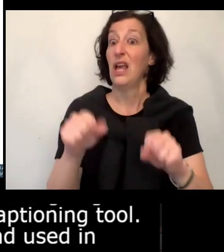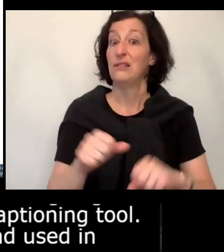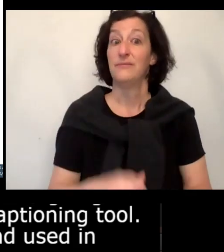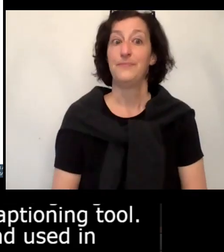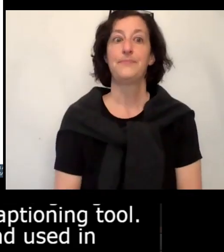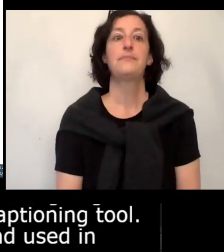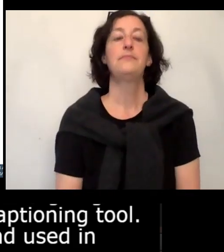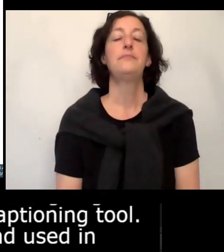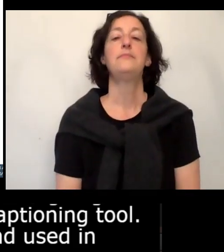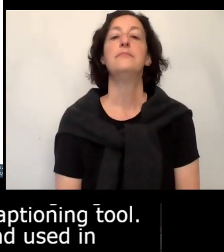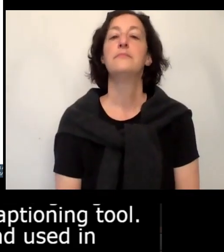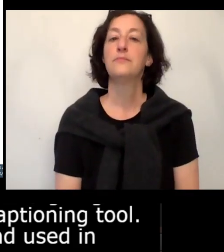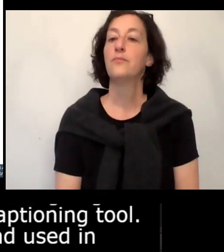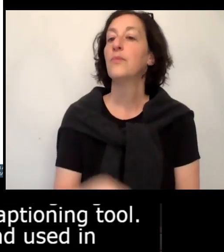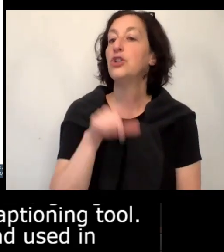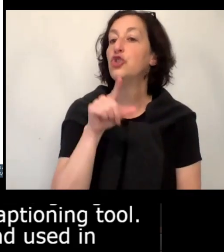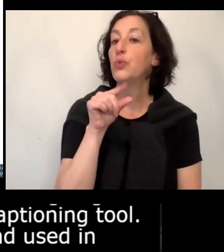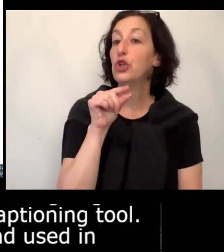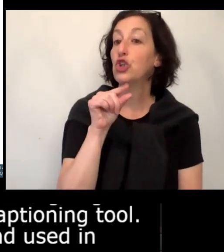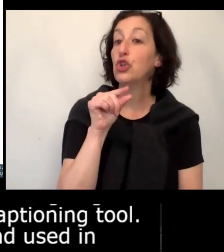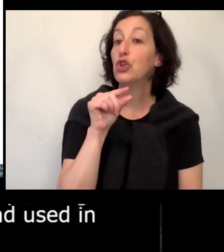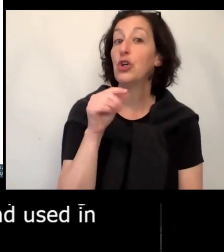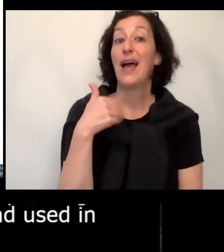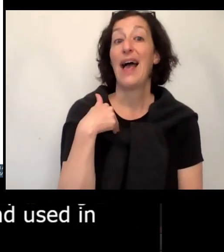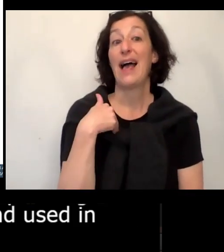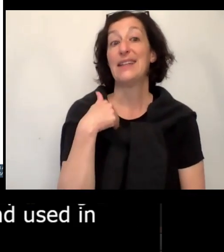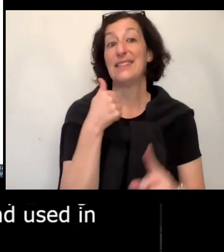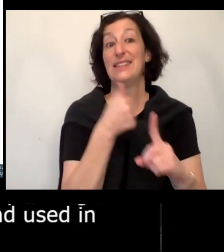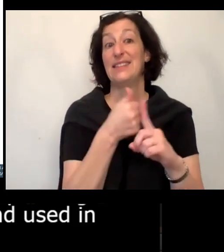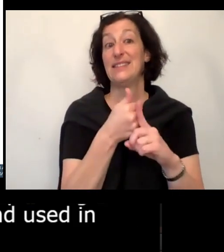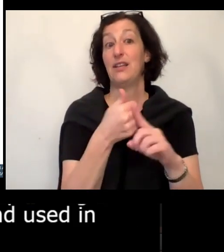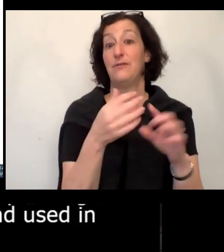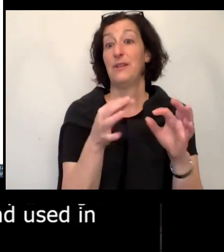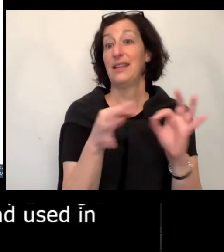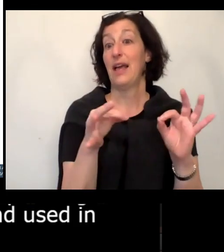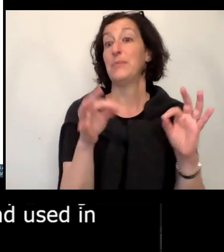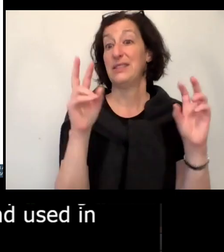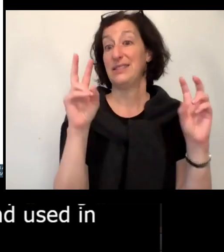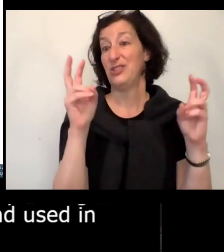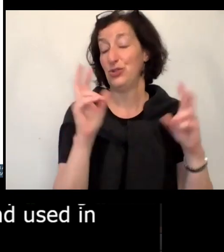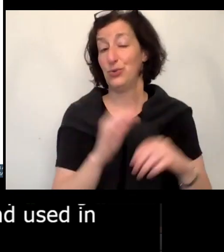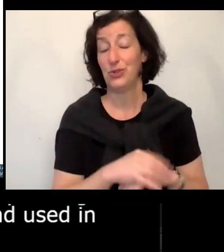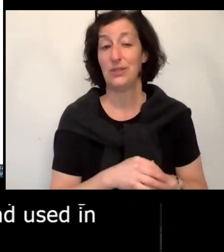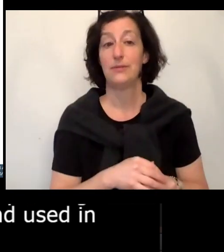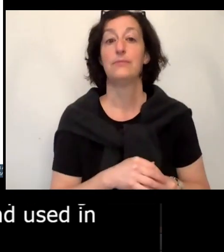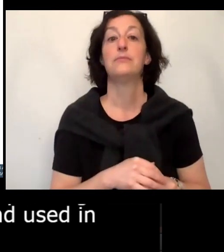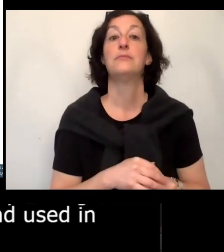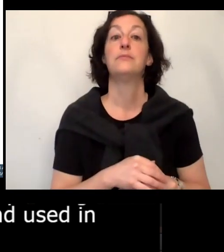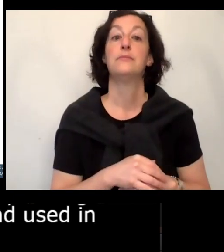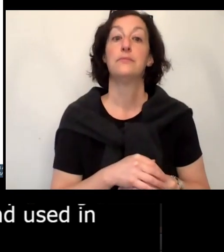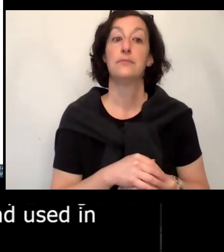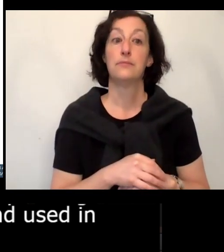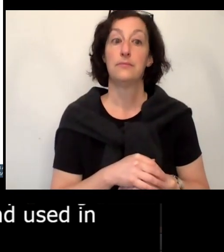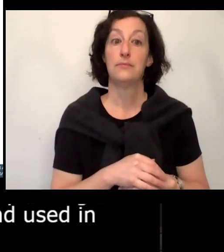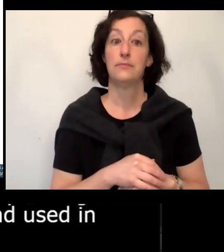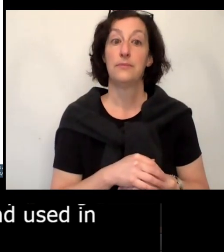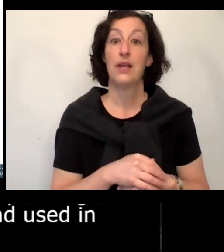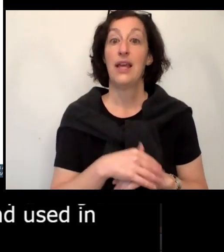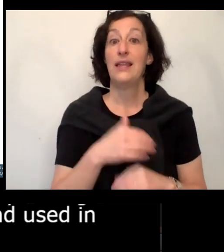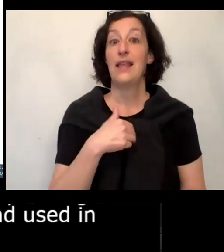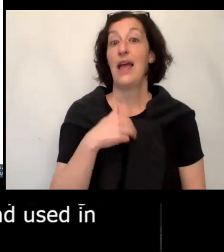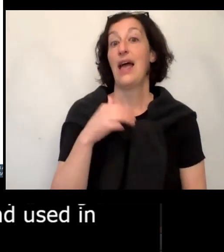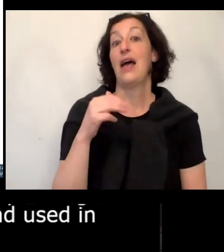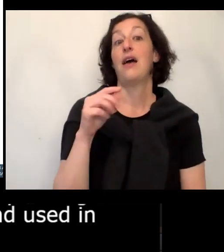Twitter has its own captioning issues. They have a Twitter Media Studio, and